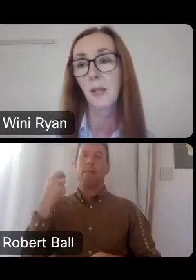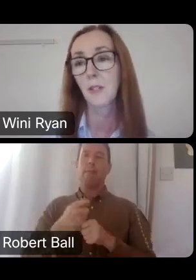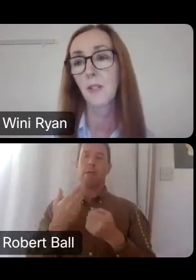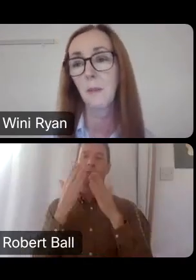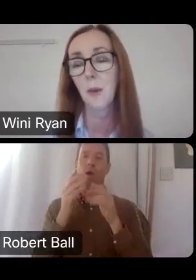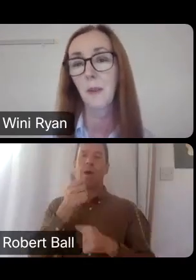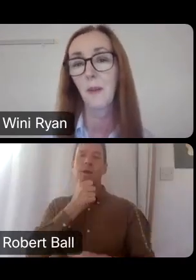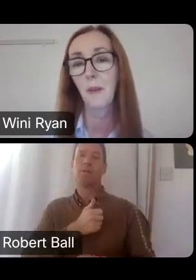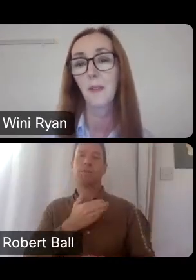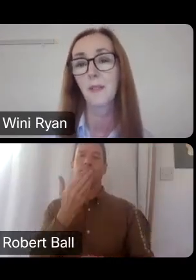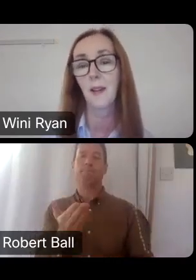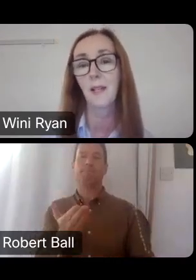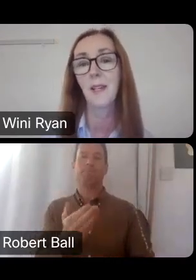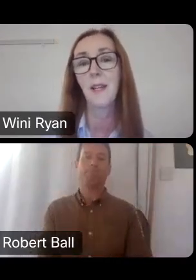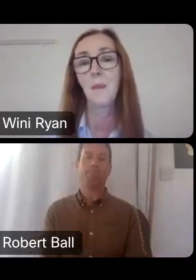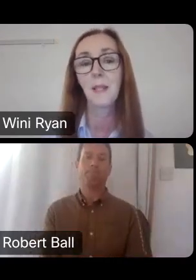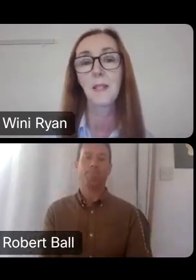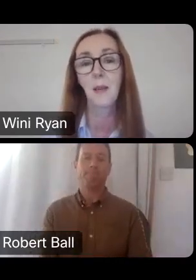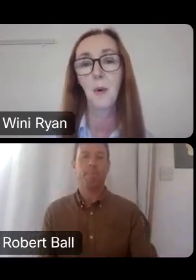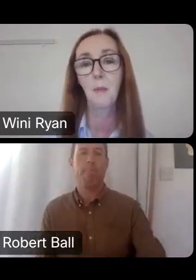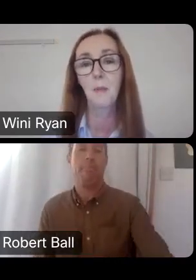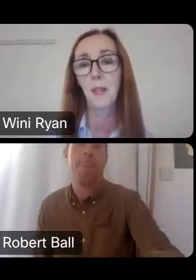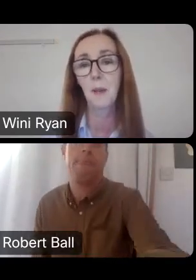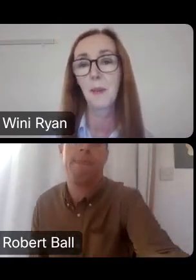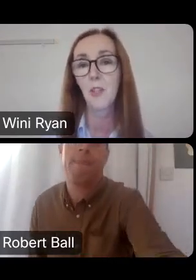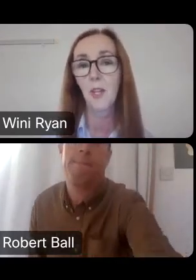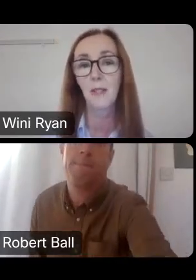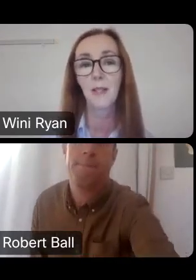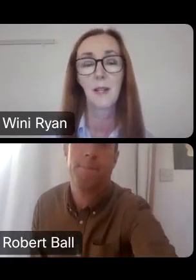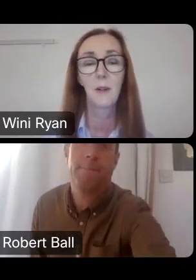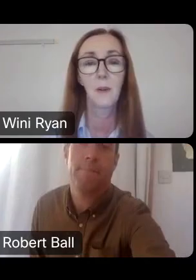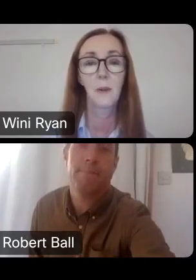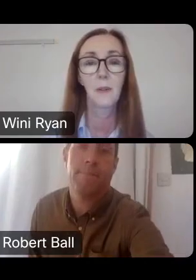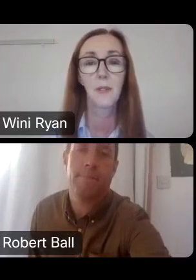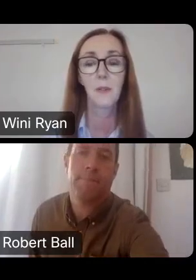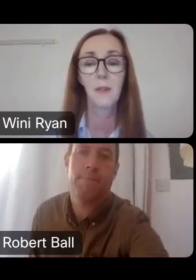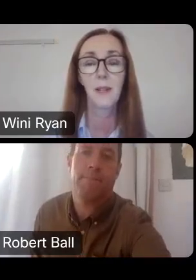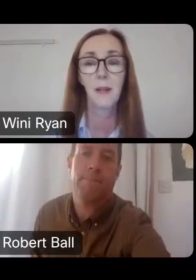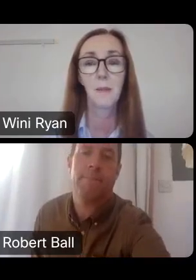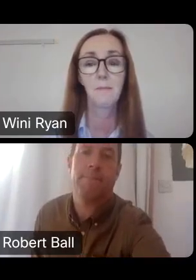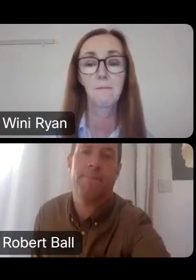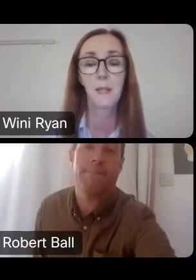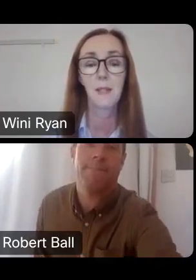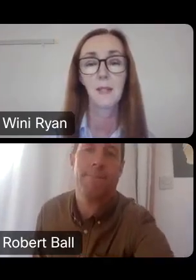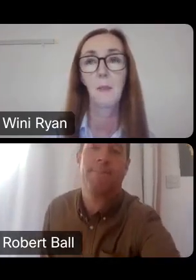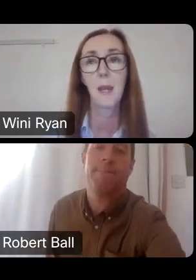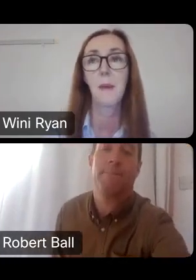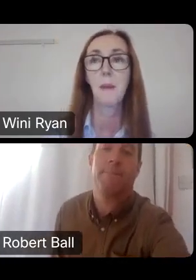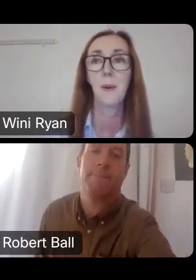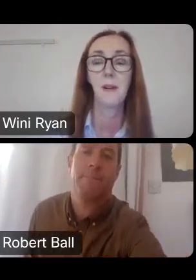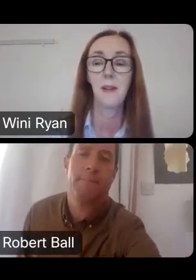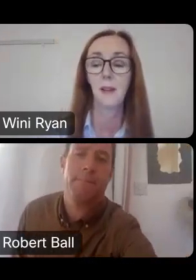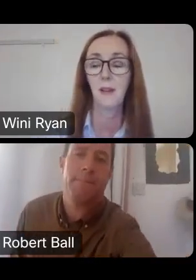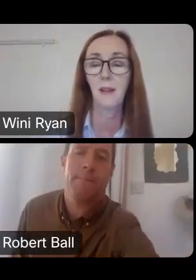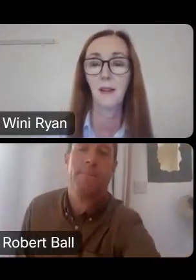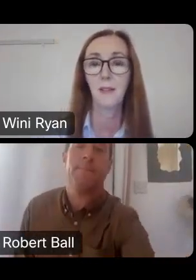those questions coming up on the slide, please take a moment to type in the chat or to take a pen and